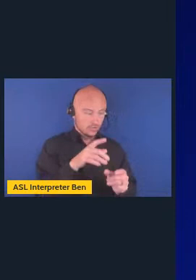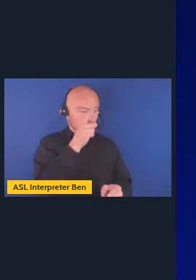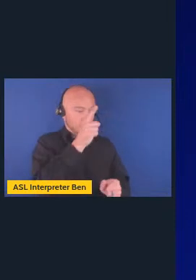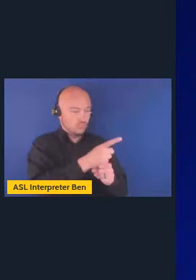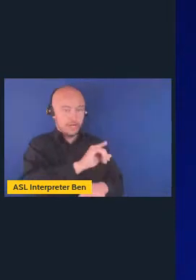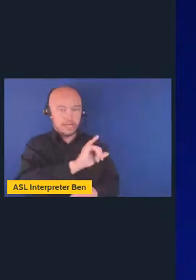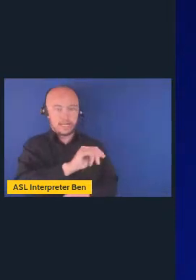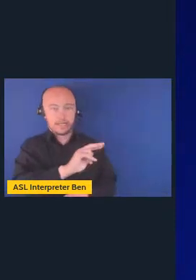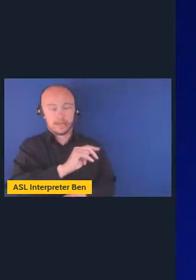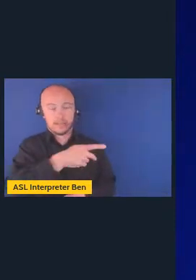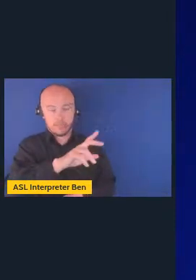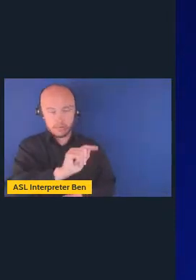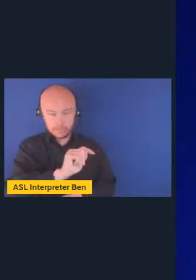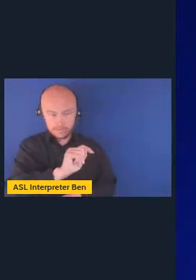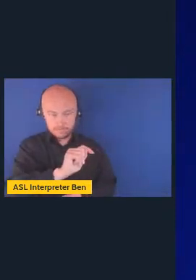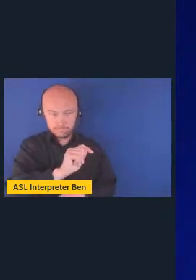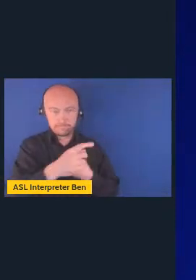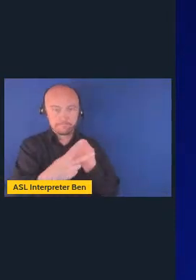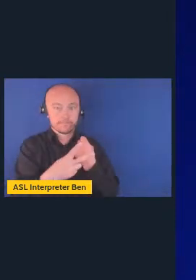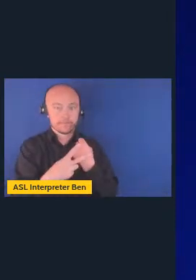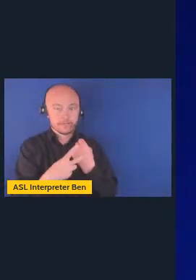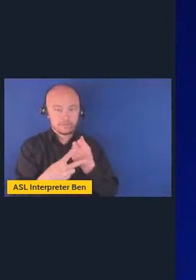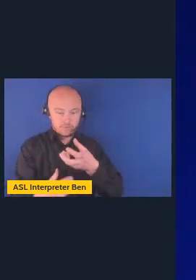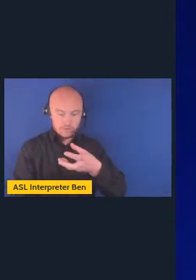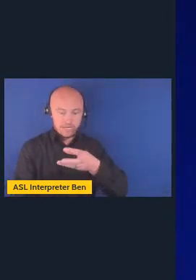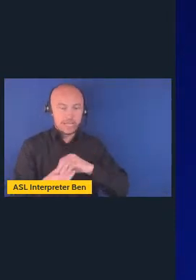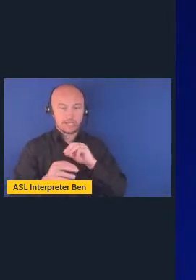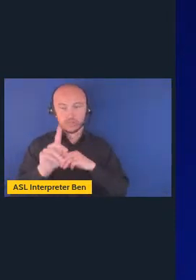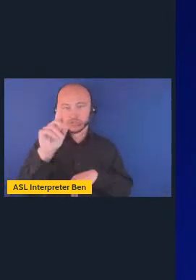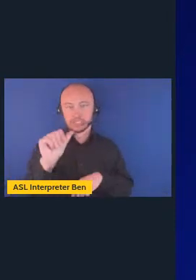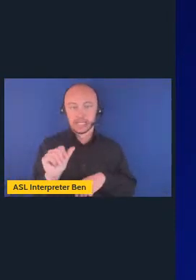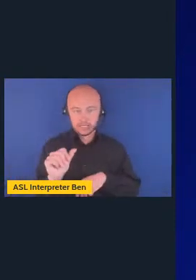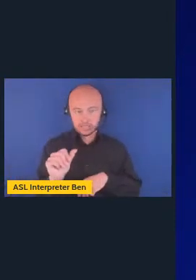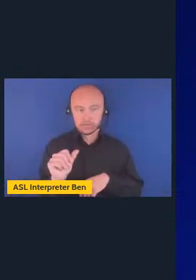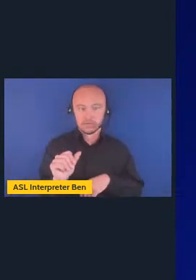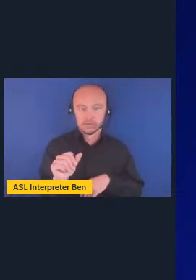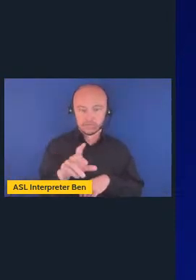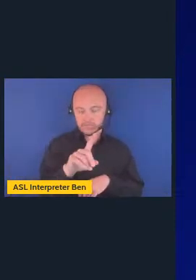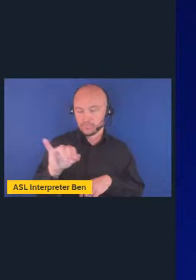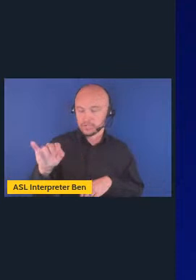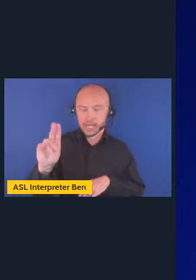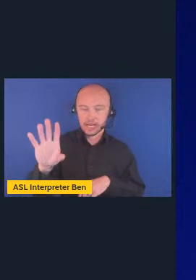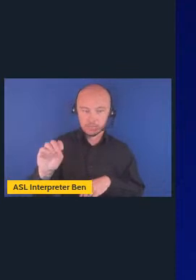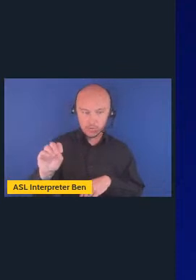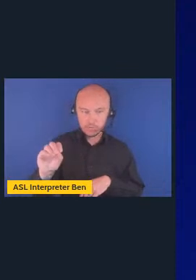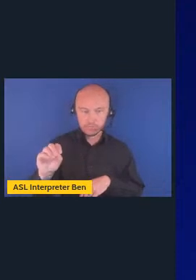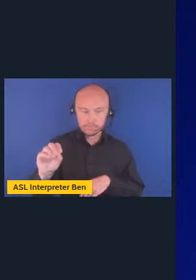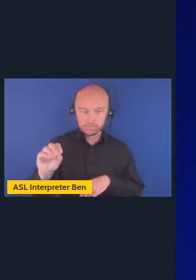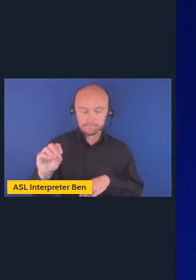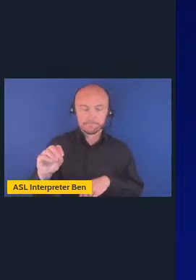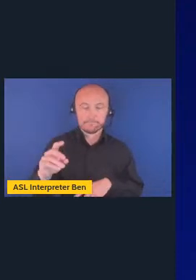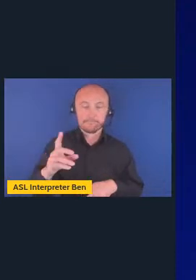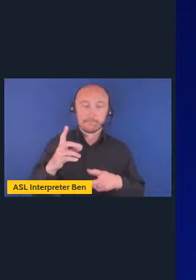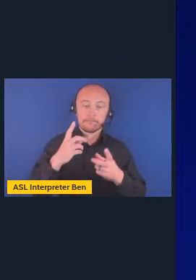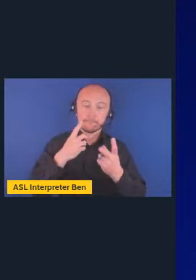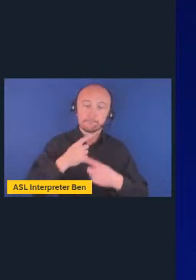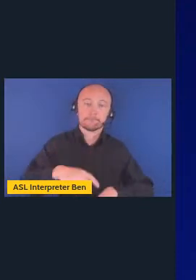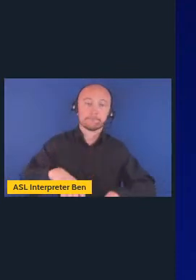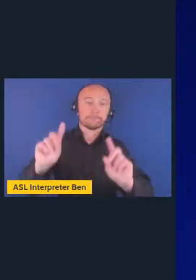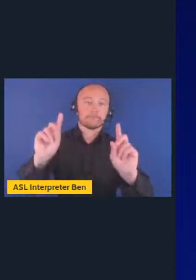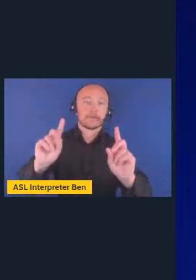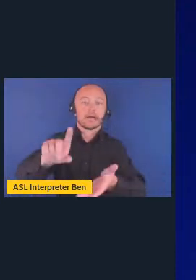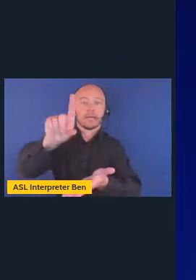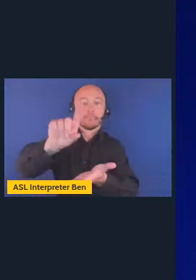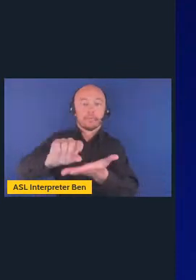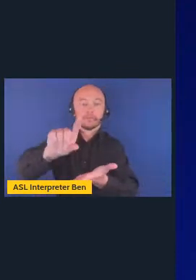input. And you're also storing additional data from the response in your DynamoDB table. And then finally, the event